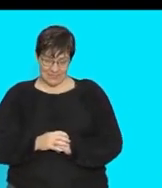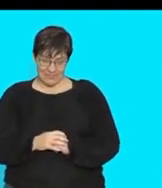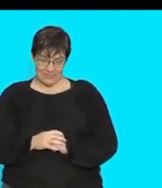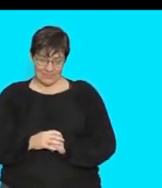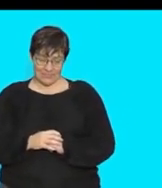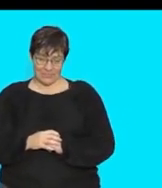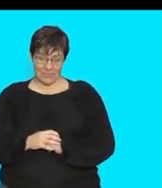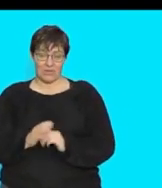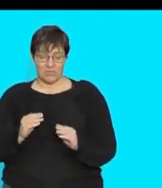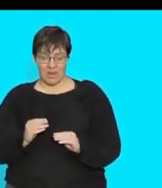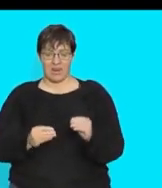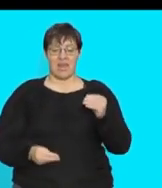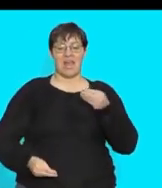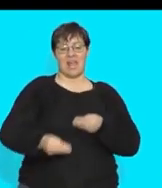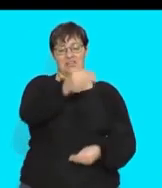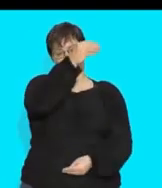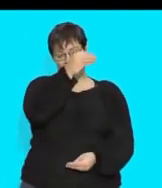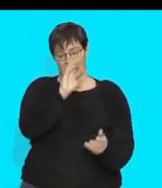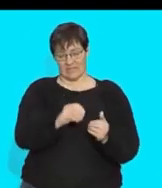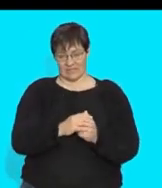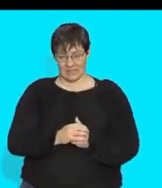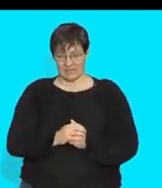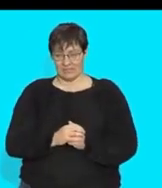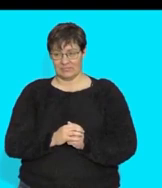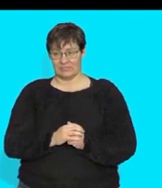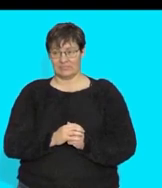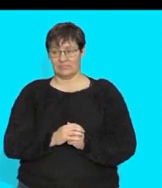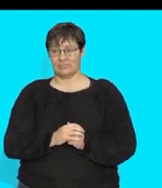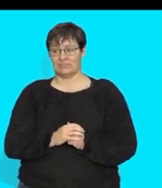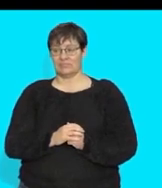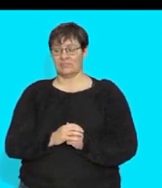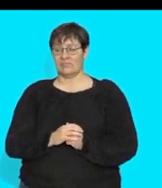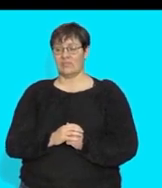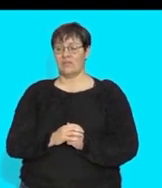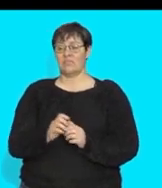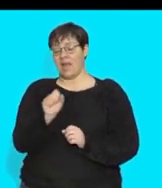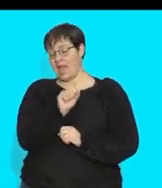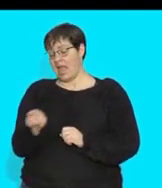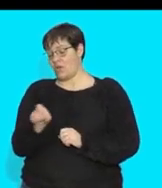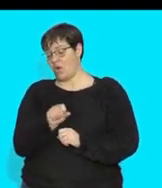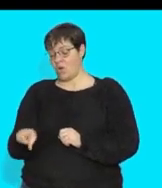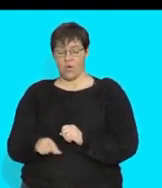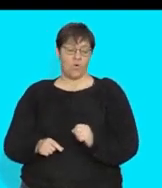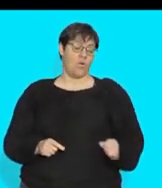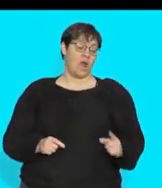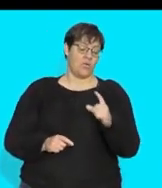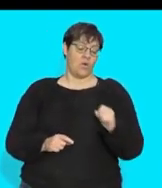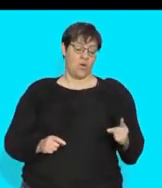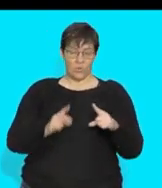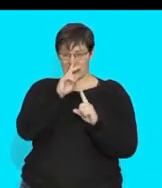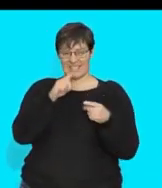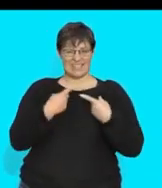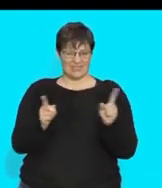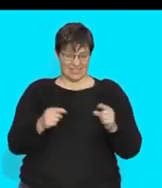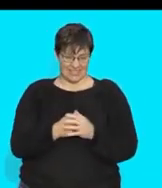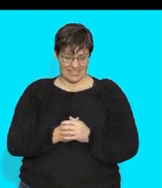gradient into the lungs, the alveoli. The arrows are going in different directions, which